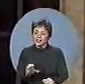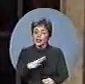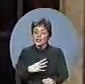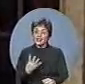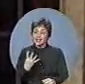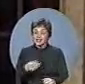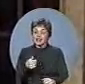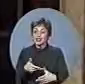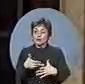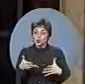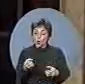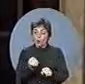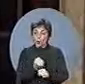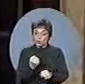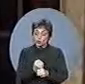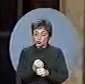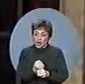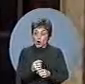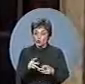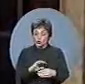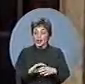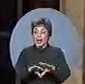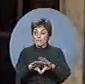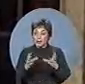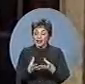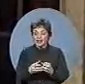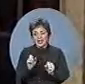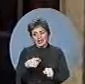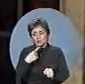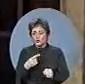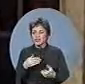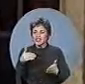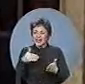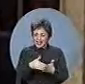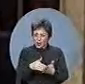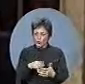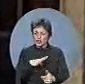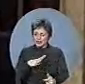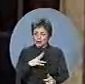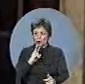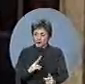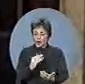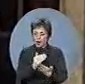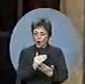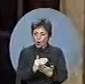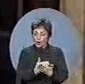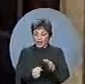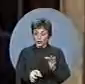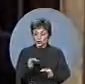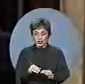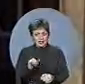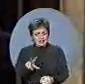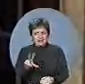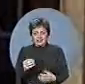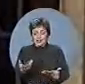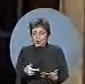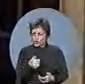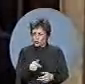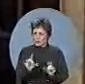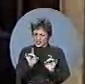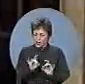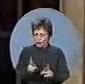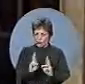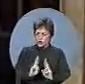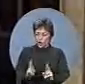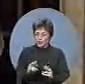organisms. Canada is one of the fourth largest producers of GMOs in the world. How can Canada refuse